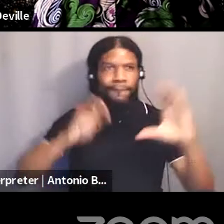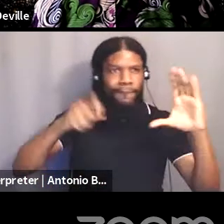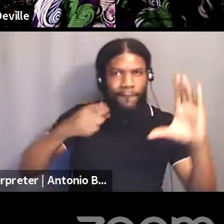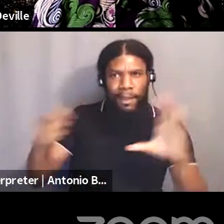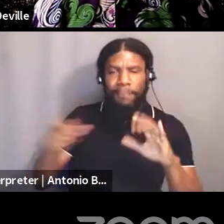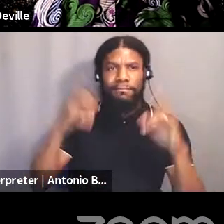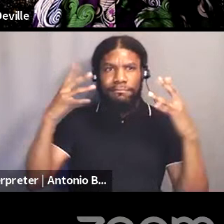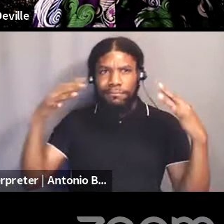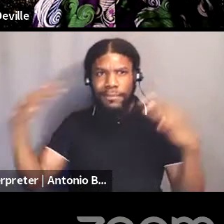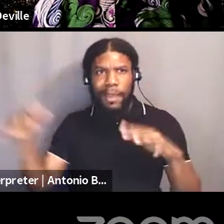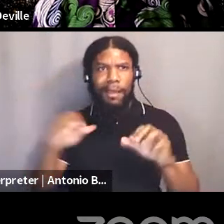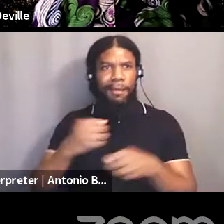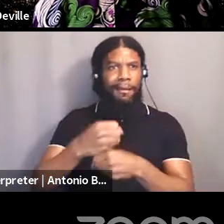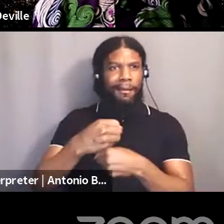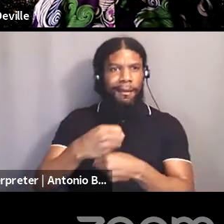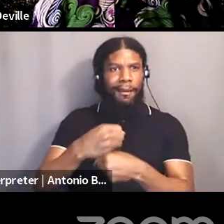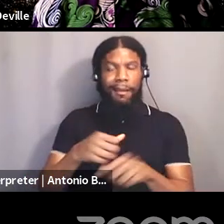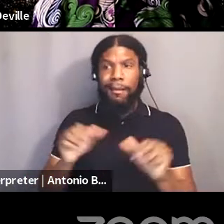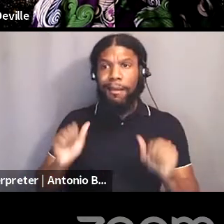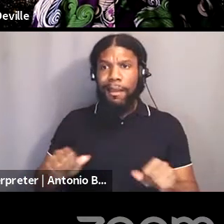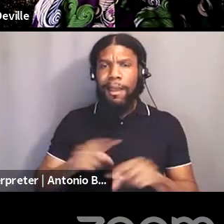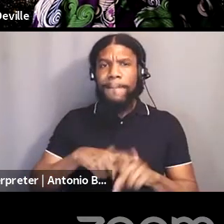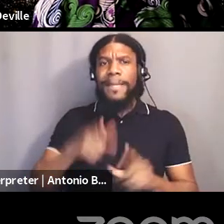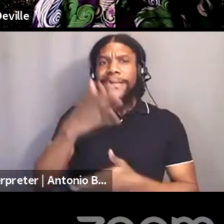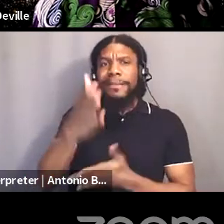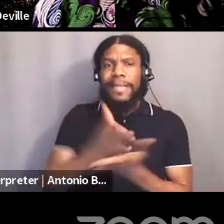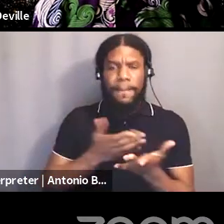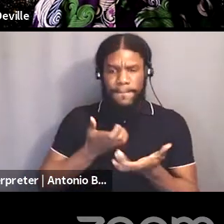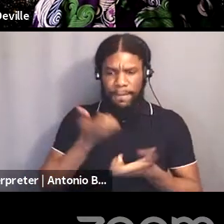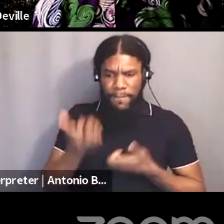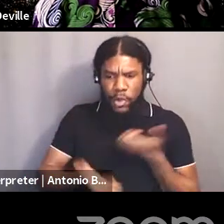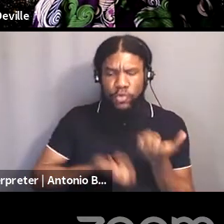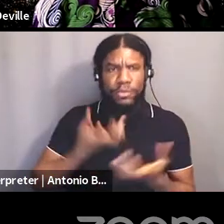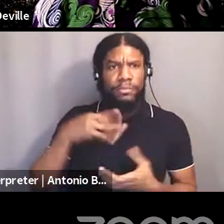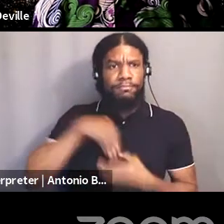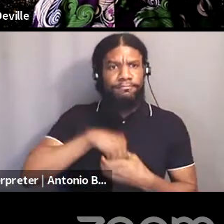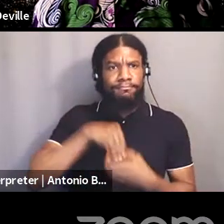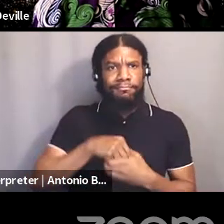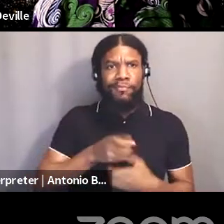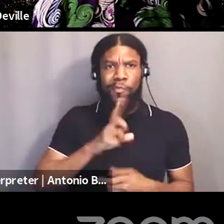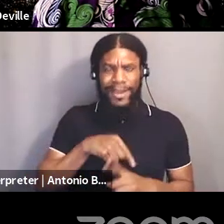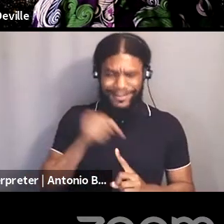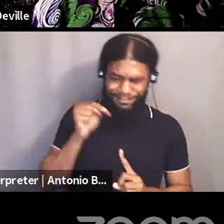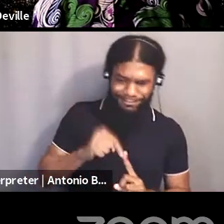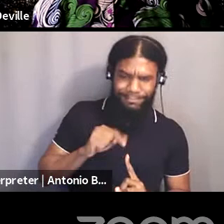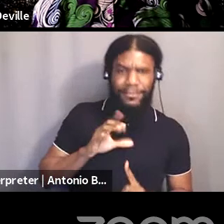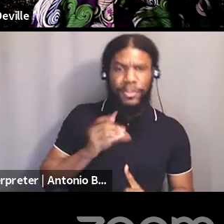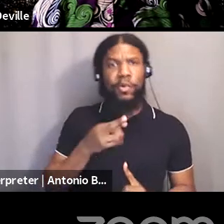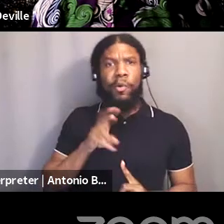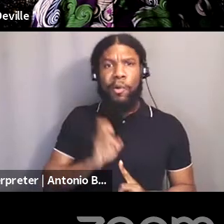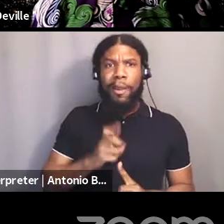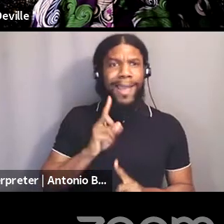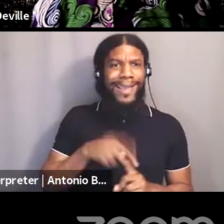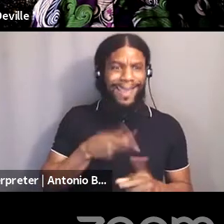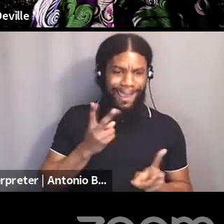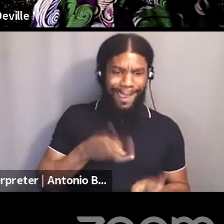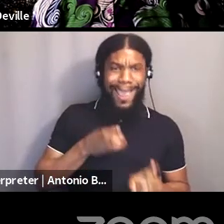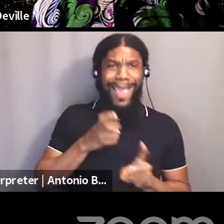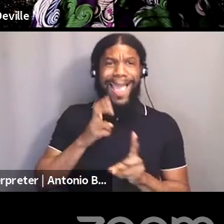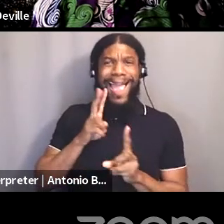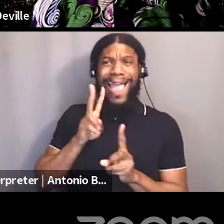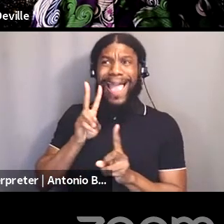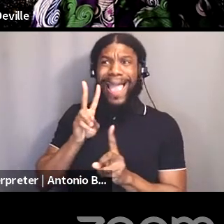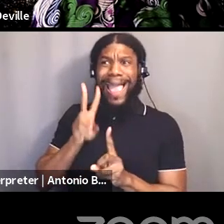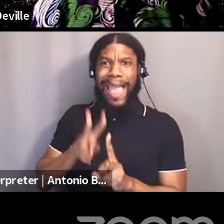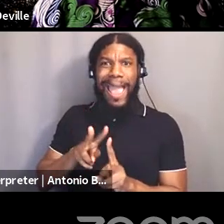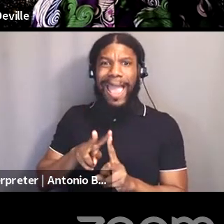are some emotions that there's an emotional core that I cannot pull in